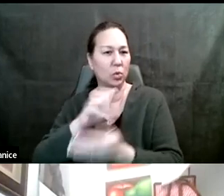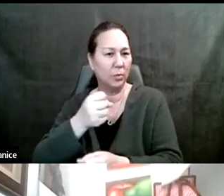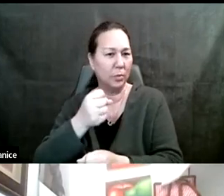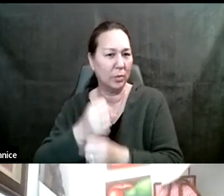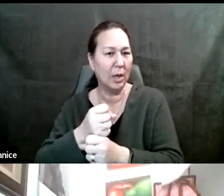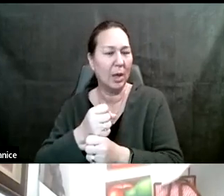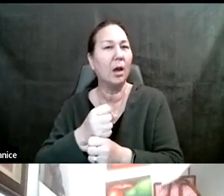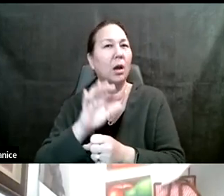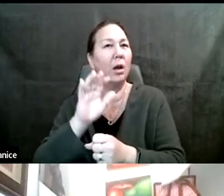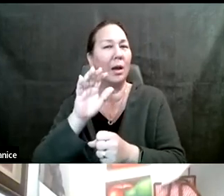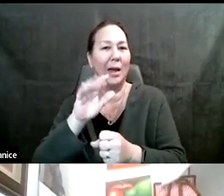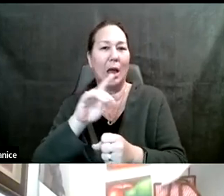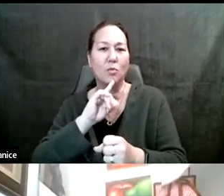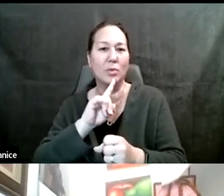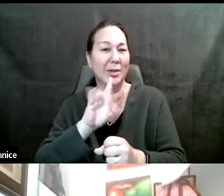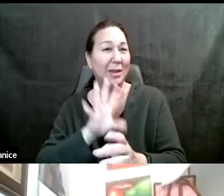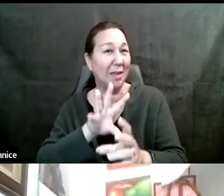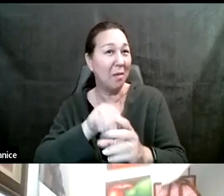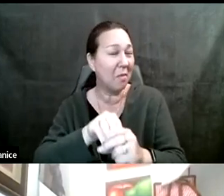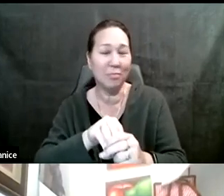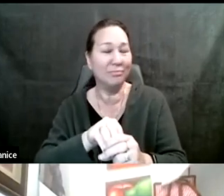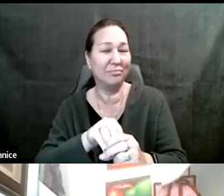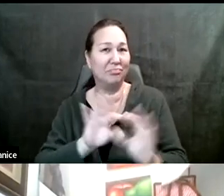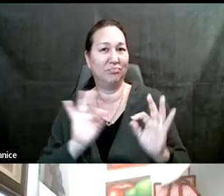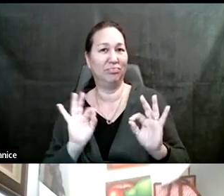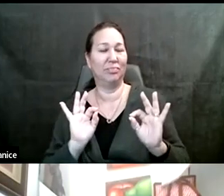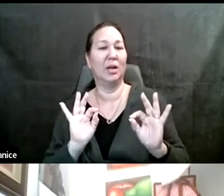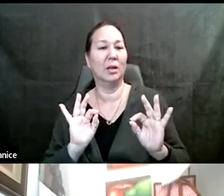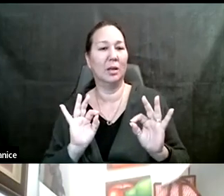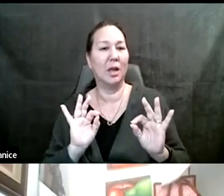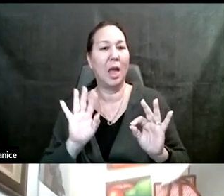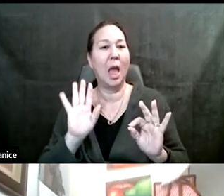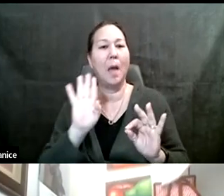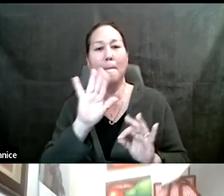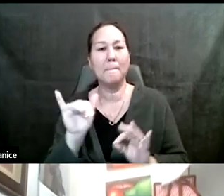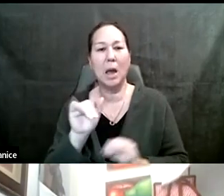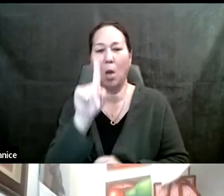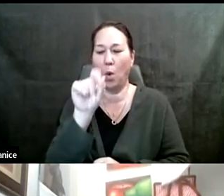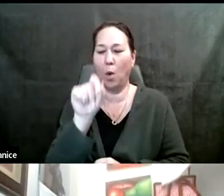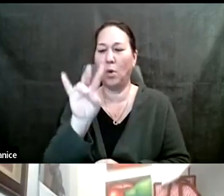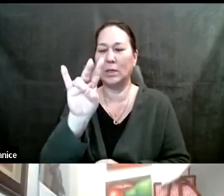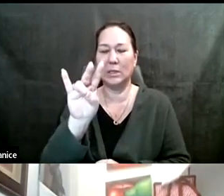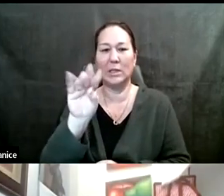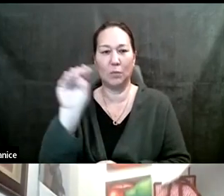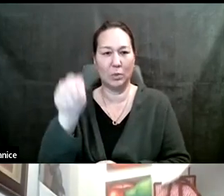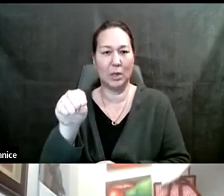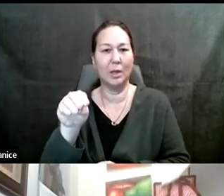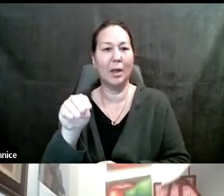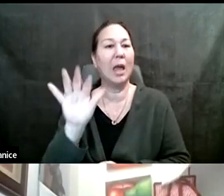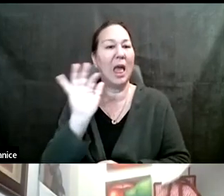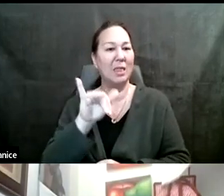increased by about 1.7 percentage points so it went from 2.0 to